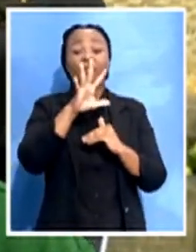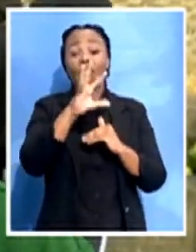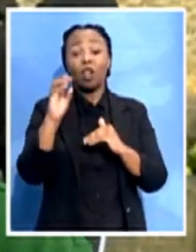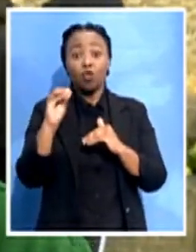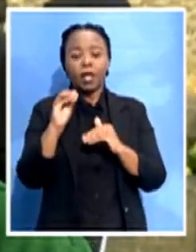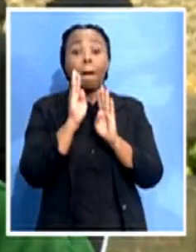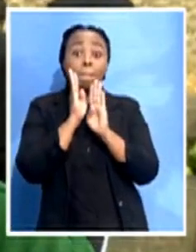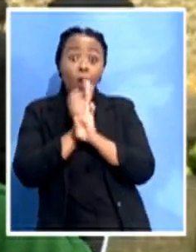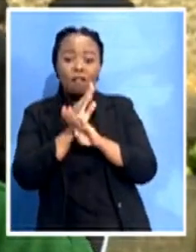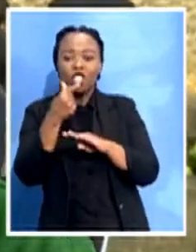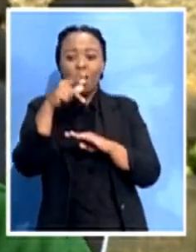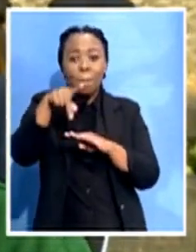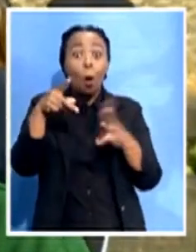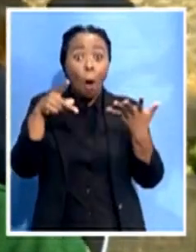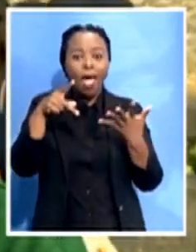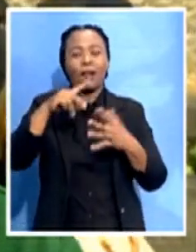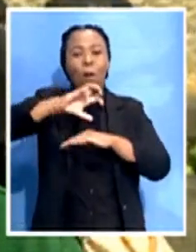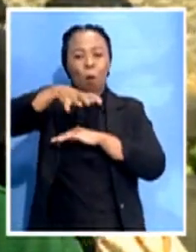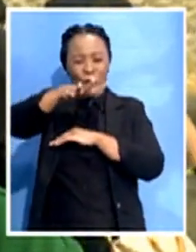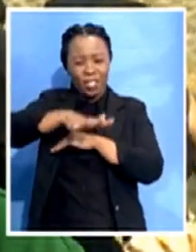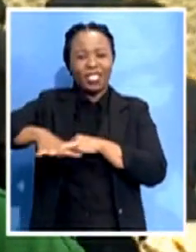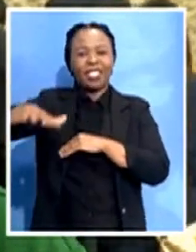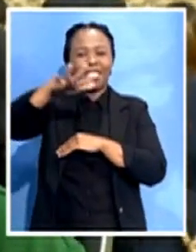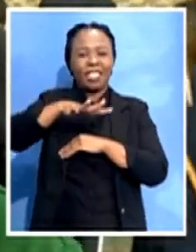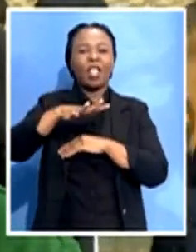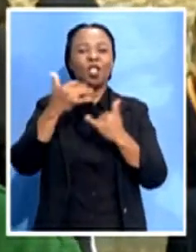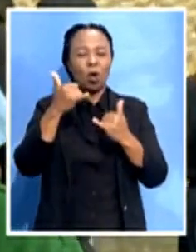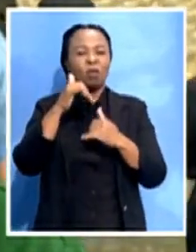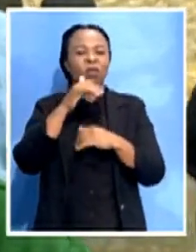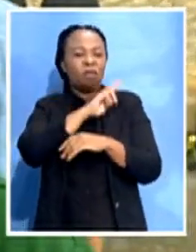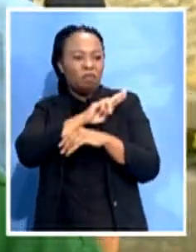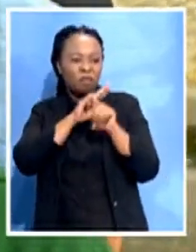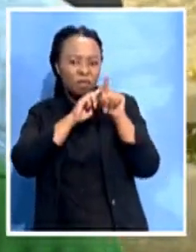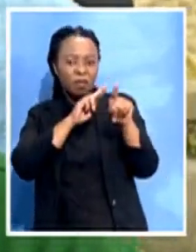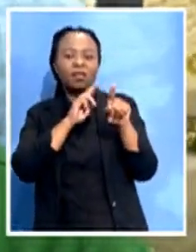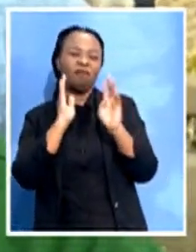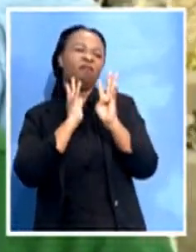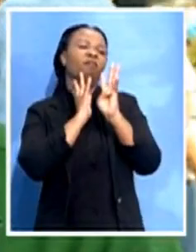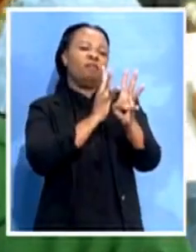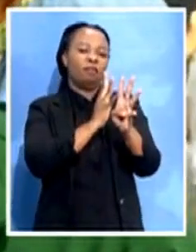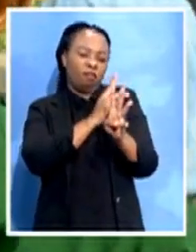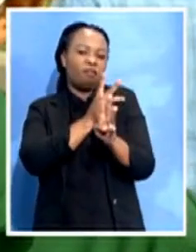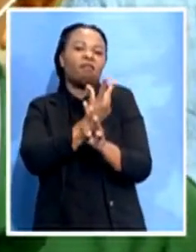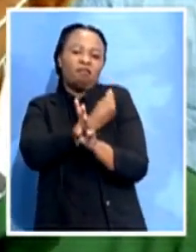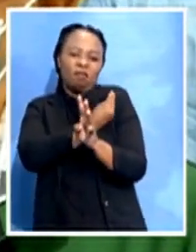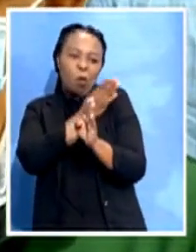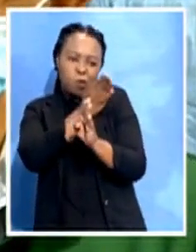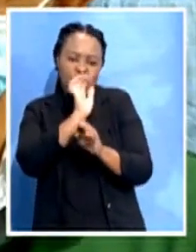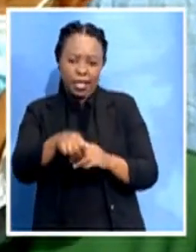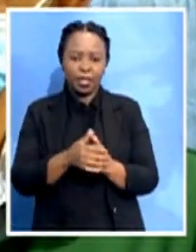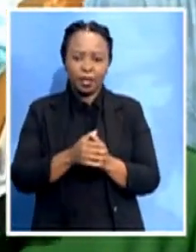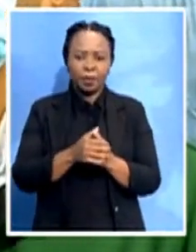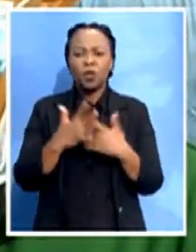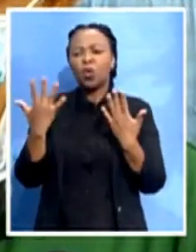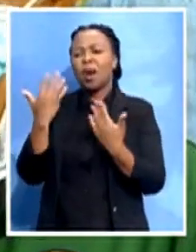far and wide to come to Groote Schuur and Tygerberg to get their vaccinations. Doctor, in terms of the registration process, that would have been